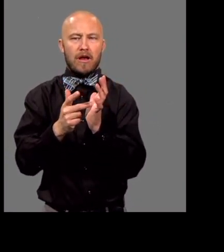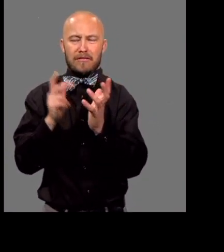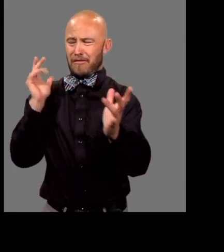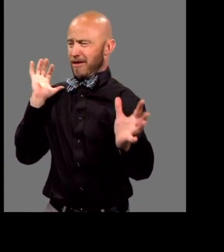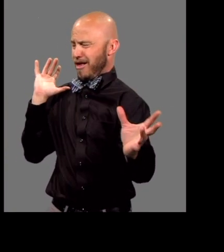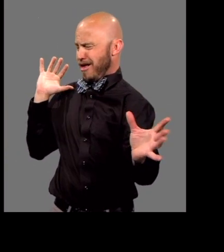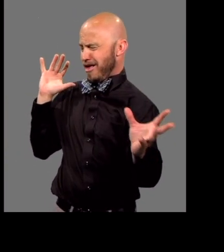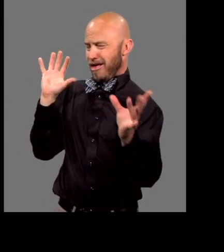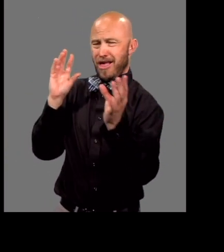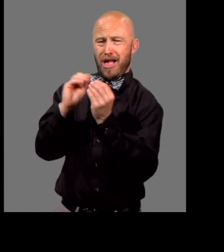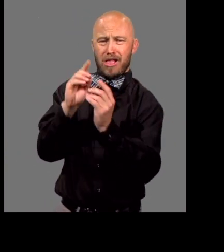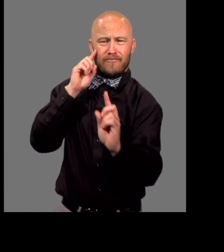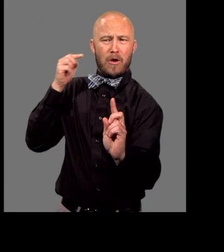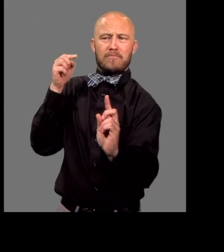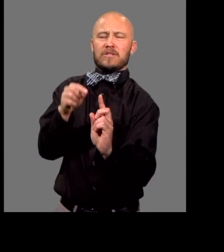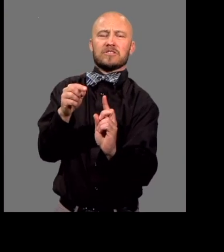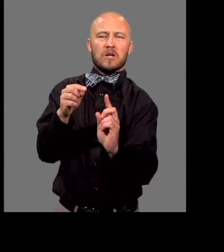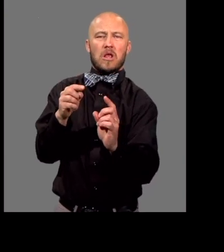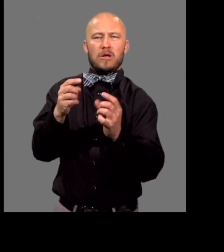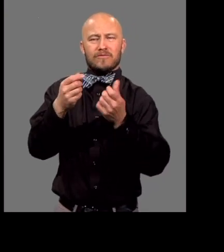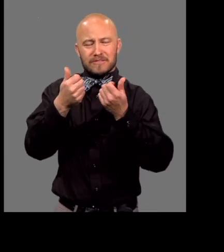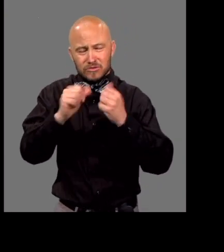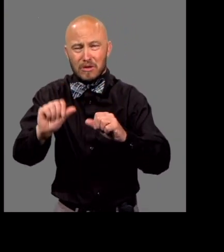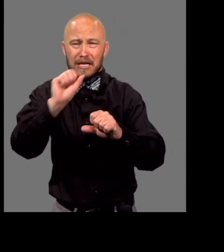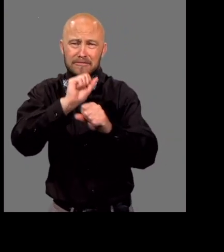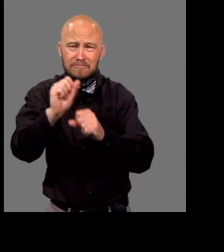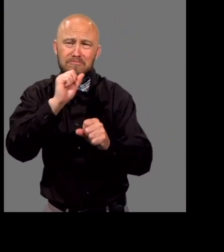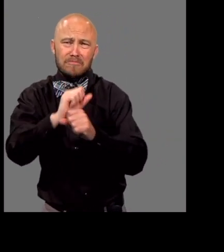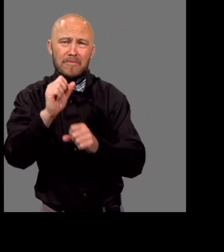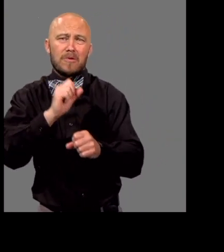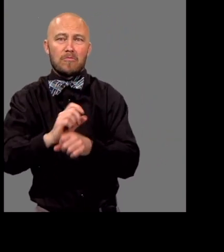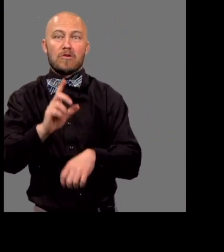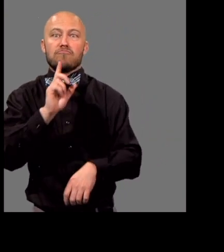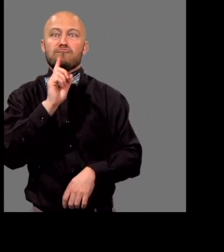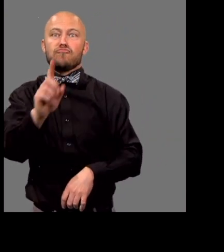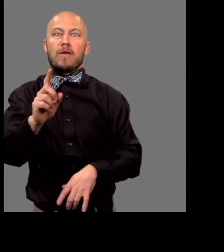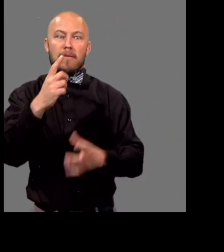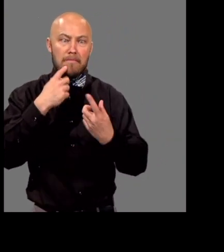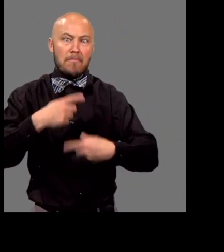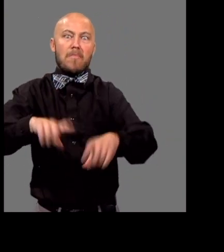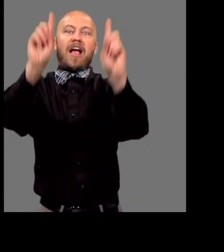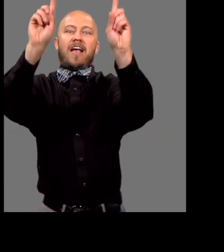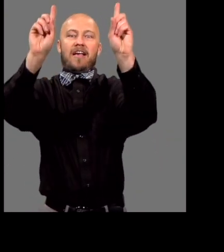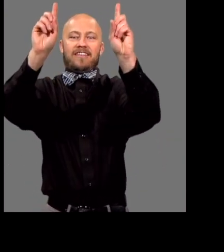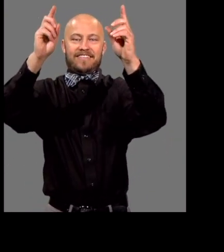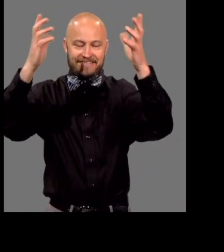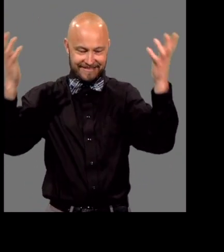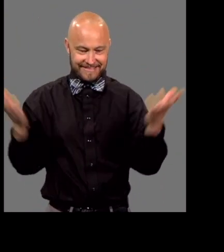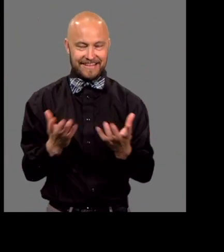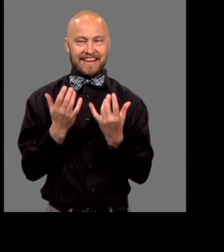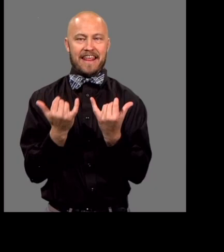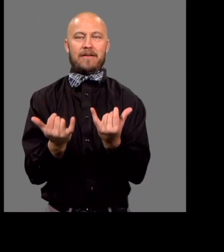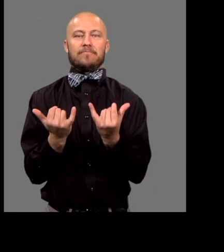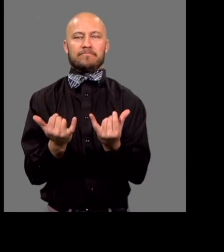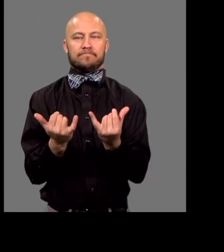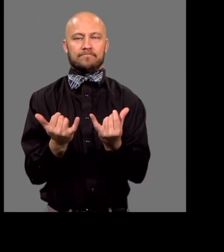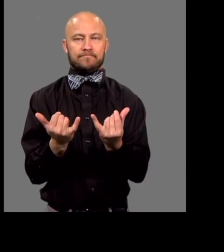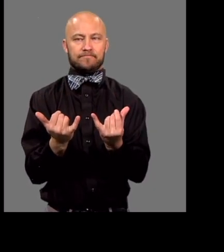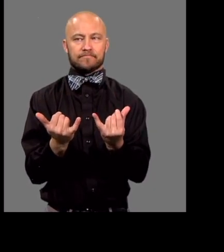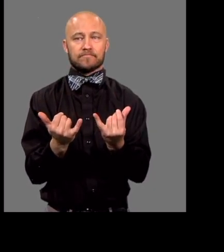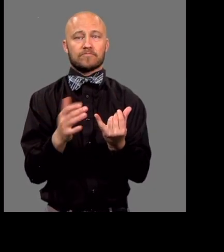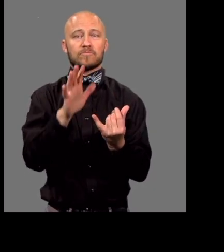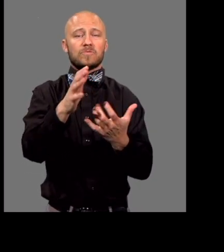culmination of our mission. All of our efforts come to fulfillment here, now, and in